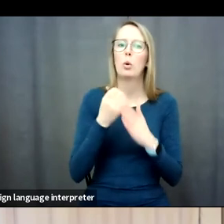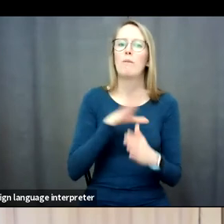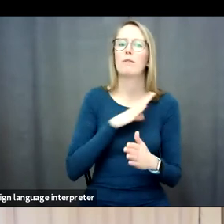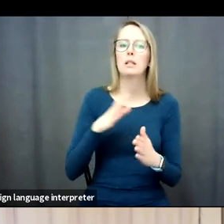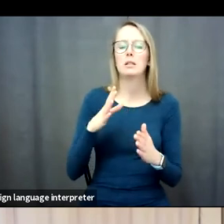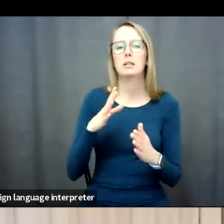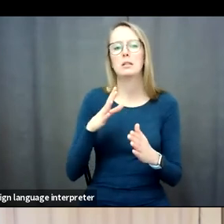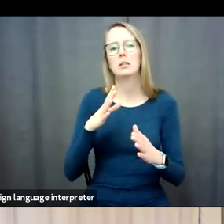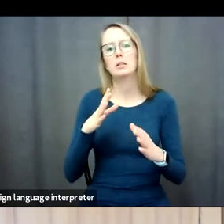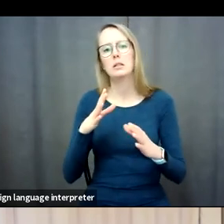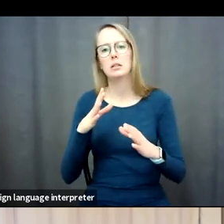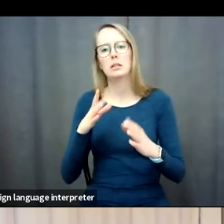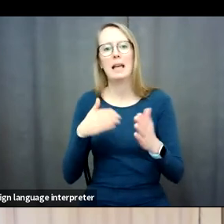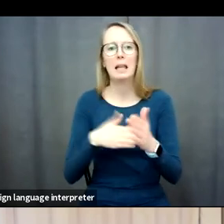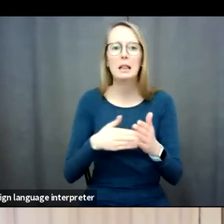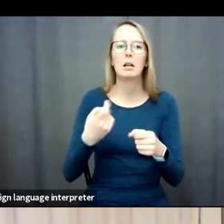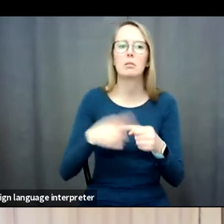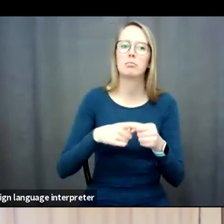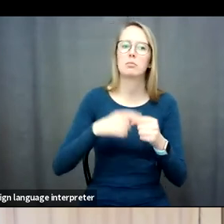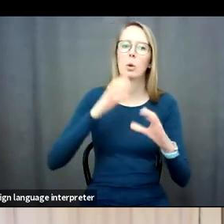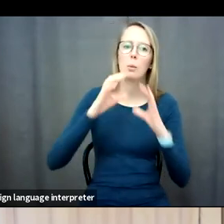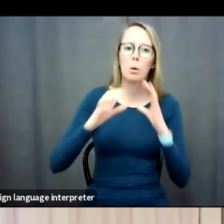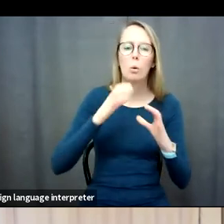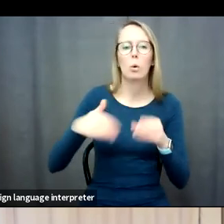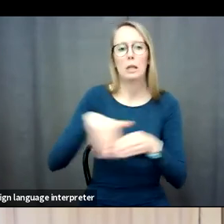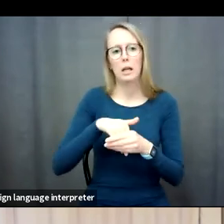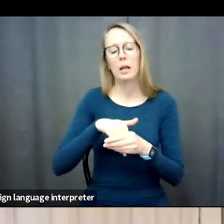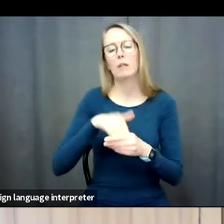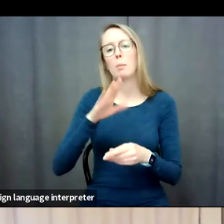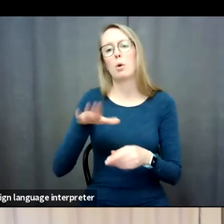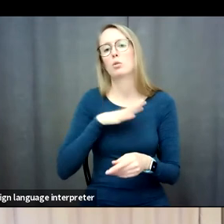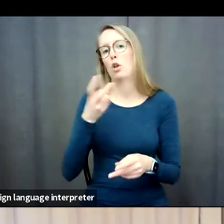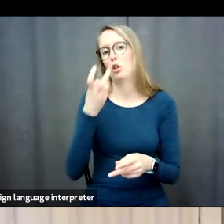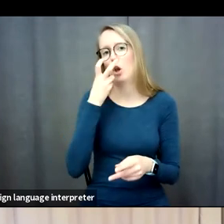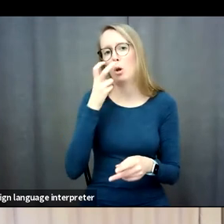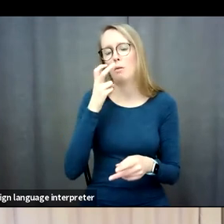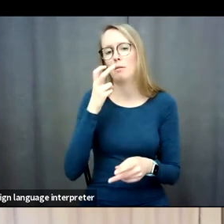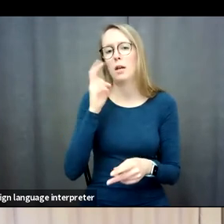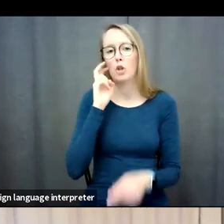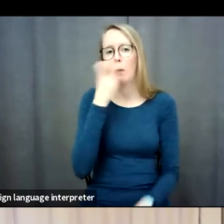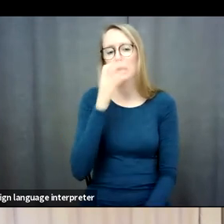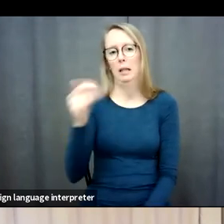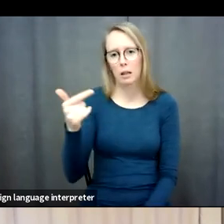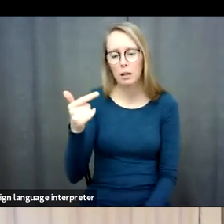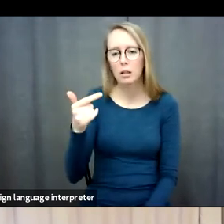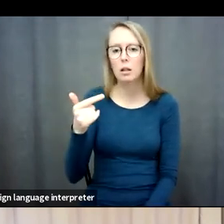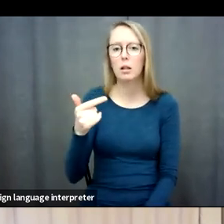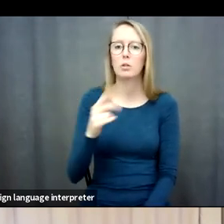ensure communication and participation for children with deaf blindness. So we have communication, we